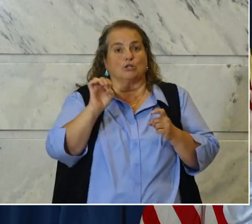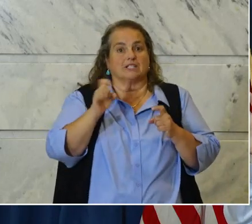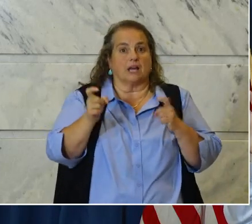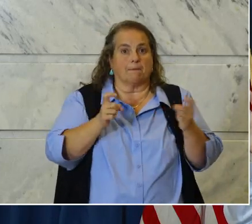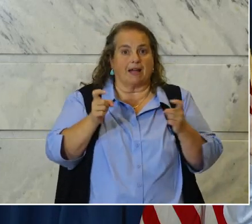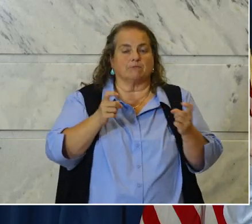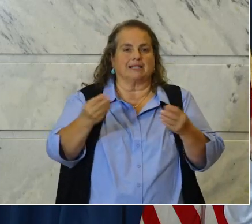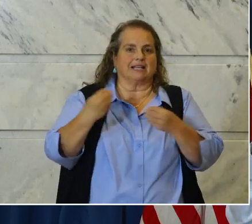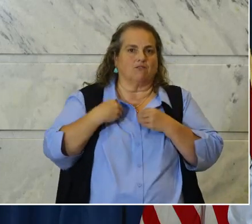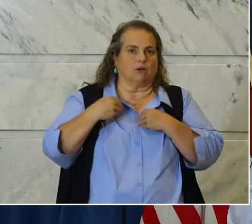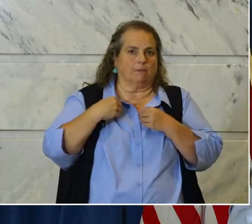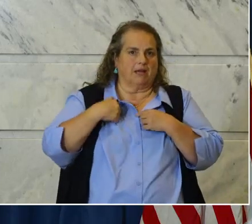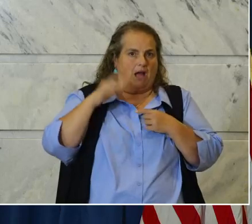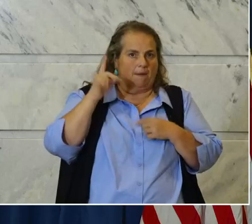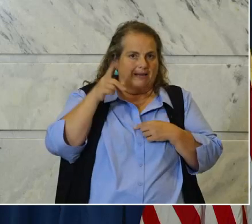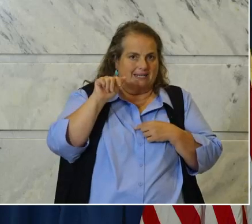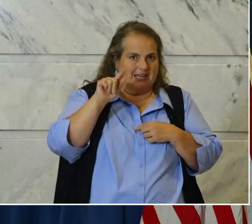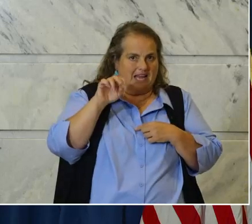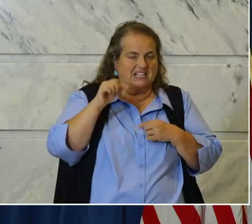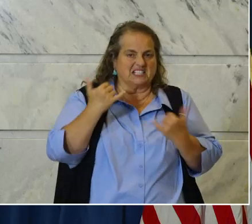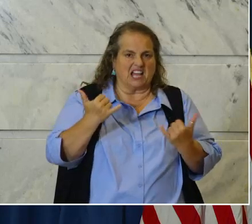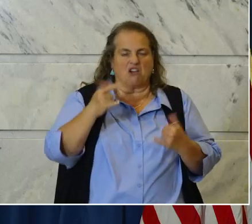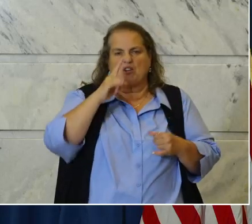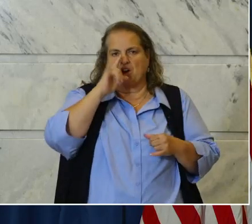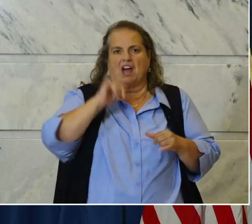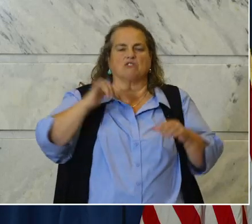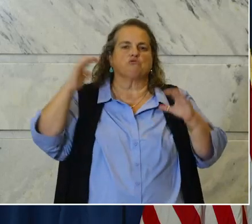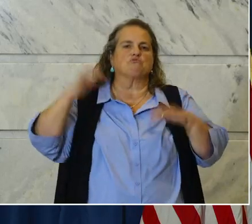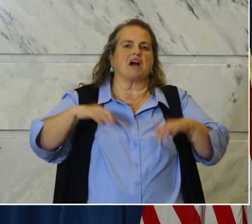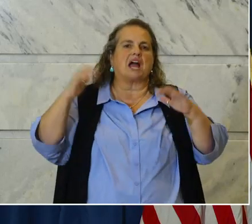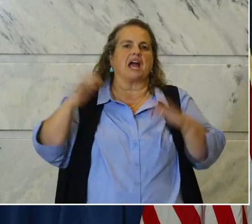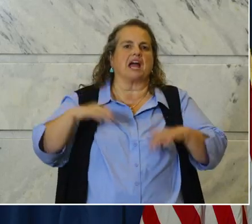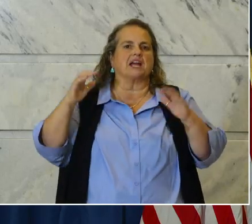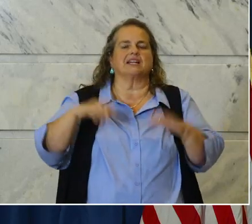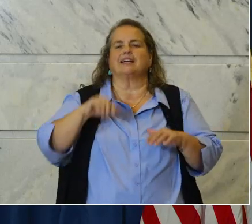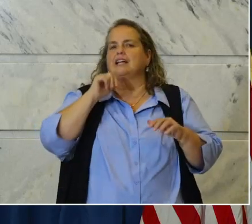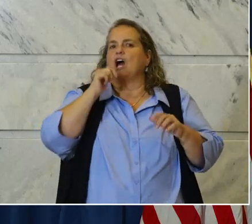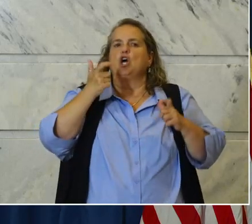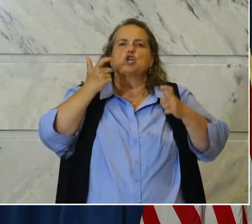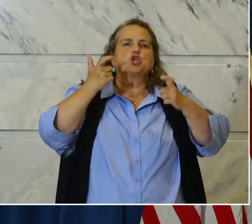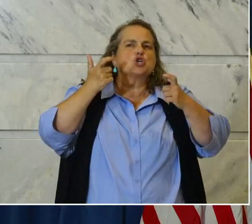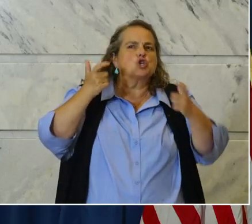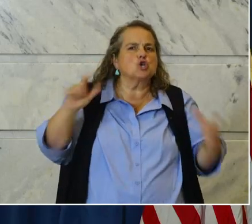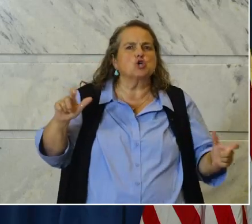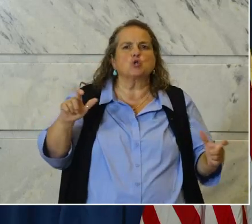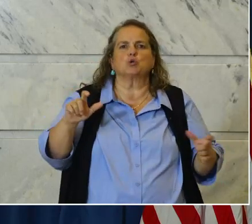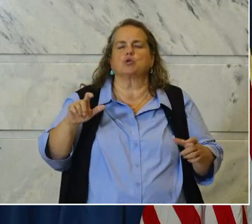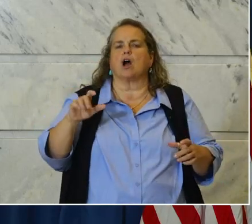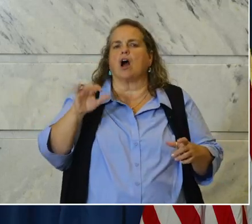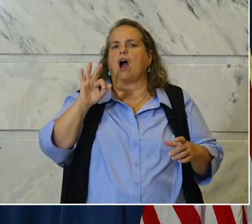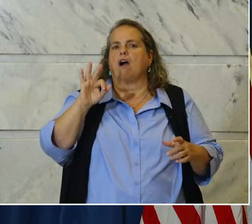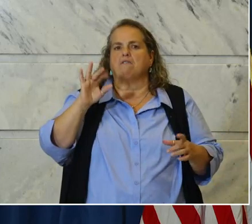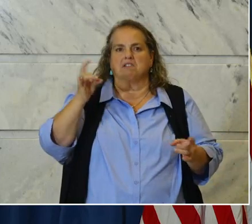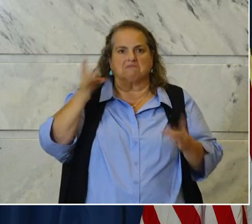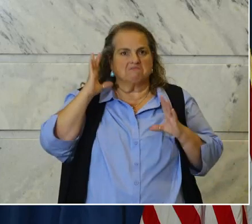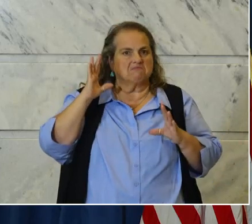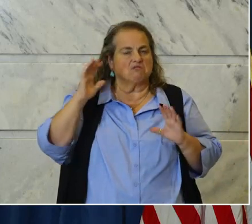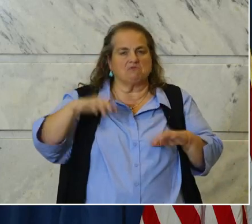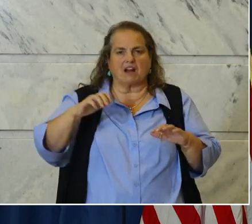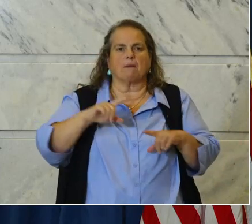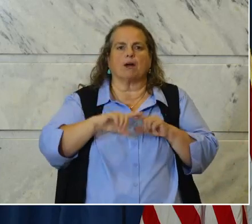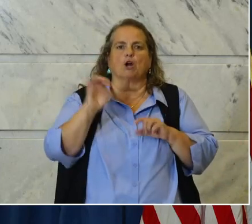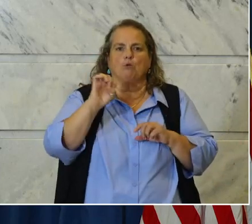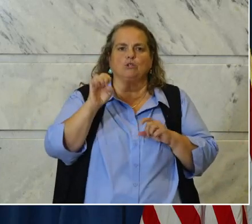giving me updates on it. Right now it looks like we're going to get rain. We're not going to get a huge amount, but emergency management